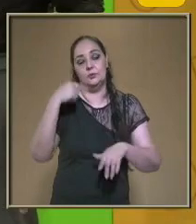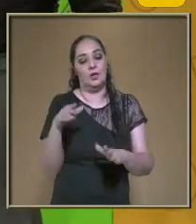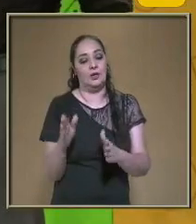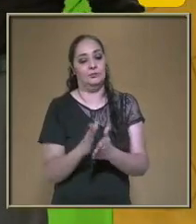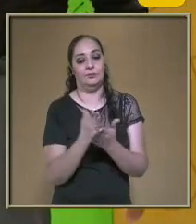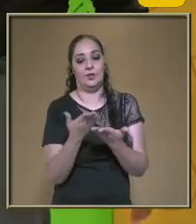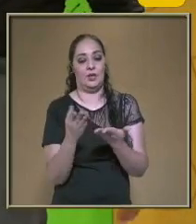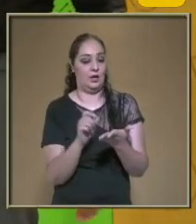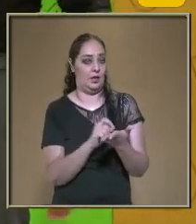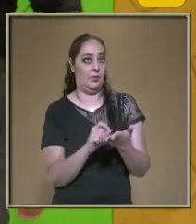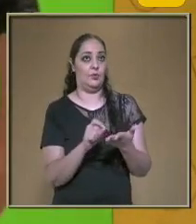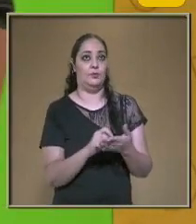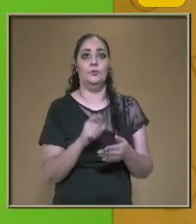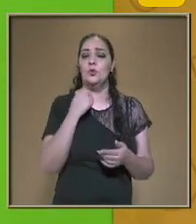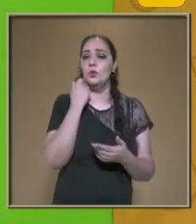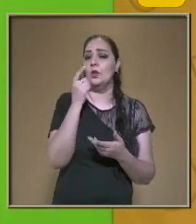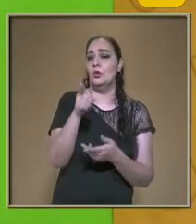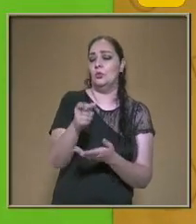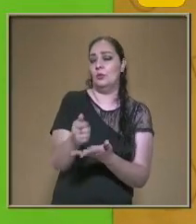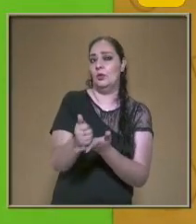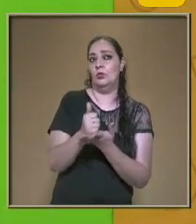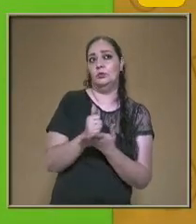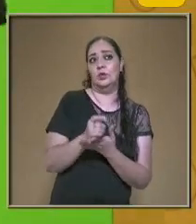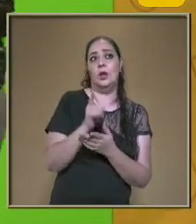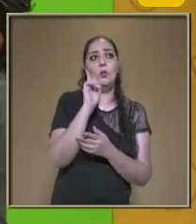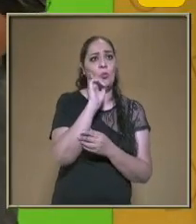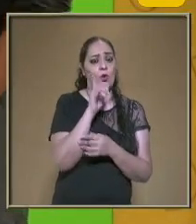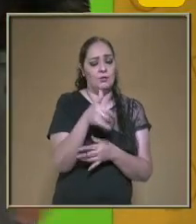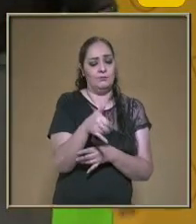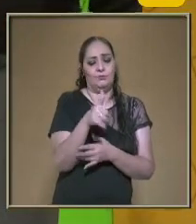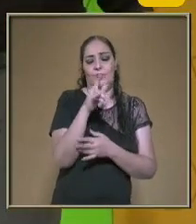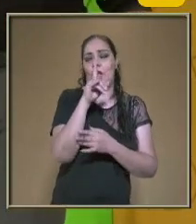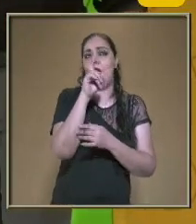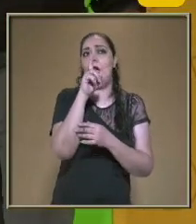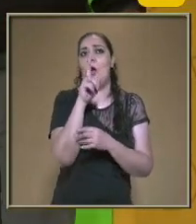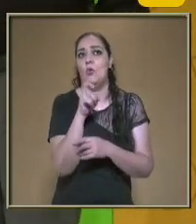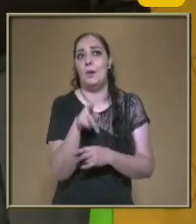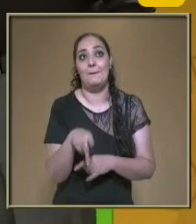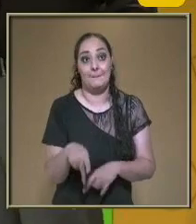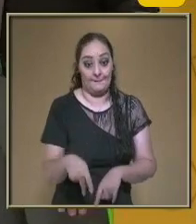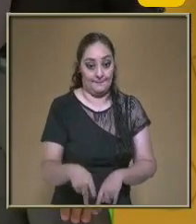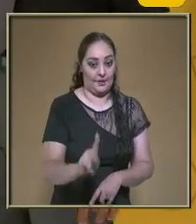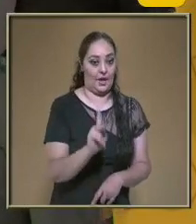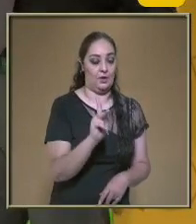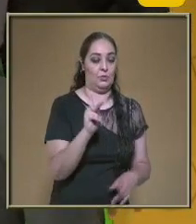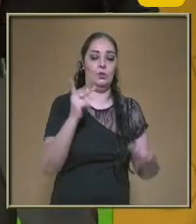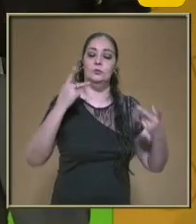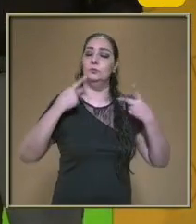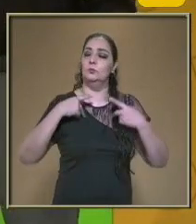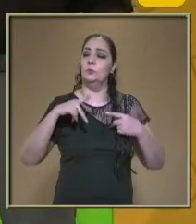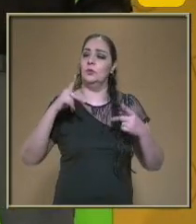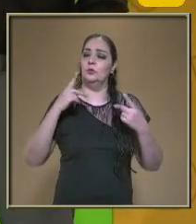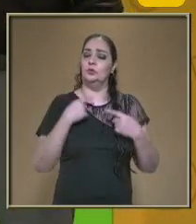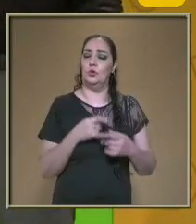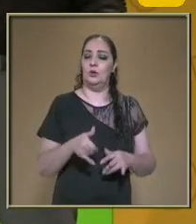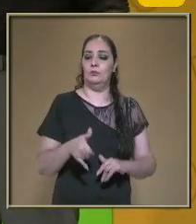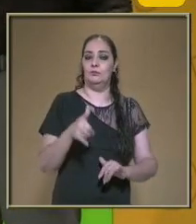I want you to help me. The lady is drinking water, but people drink water during the